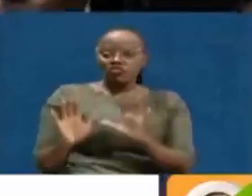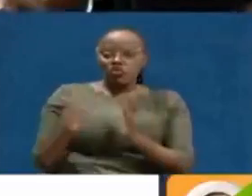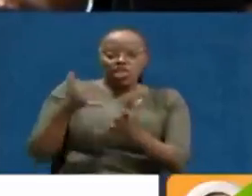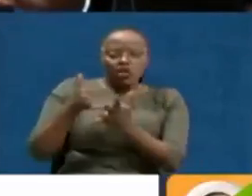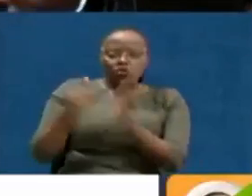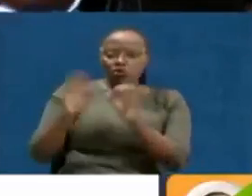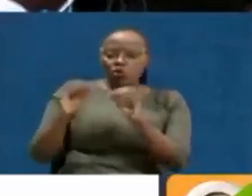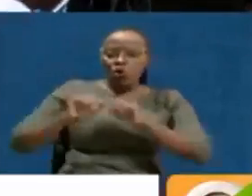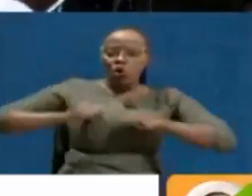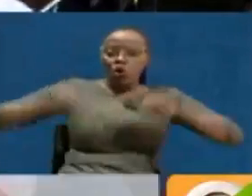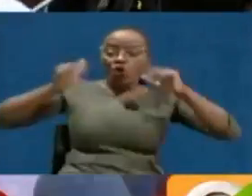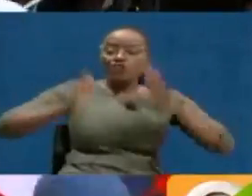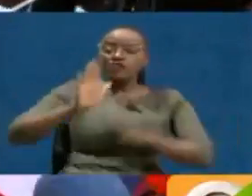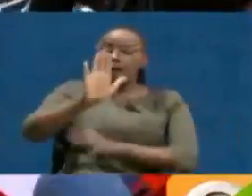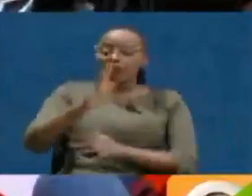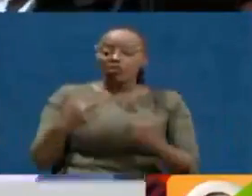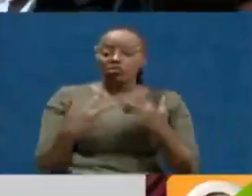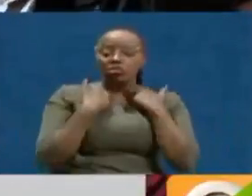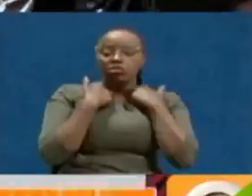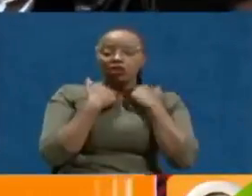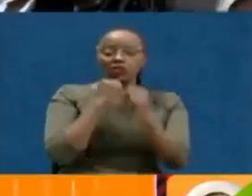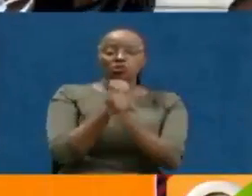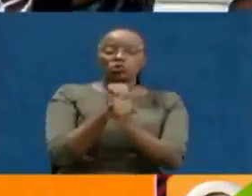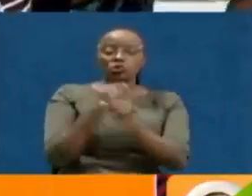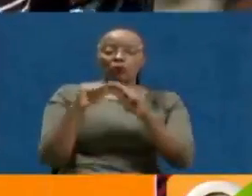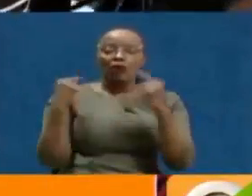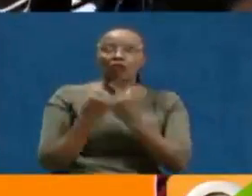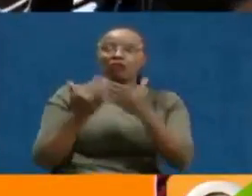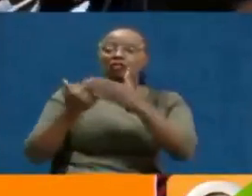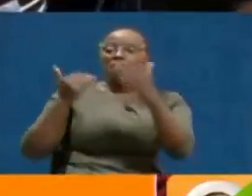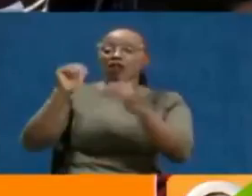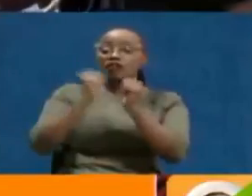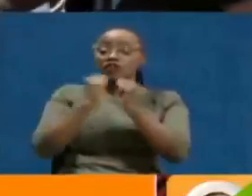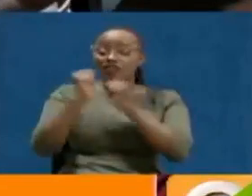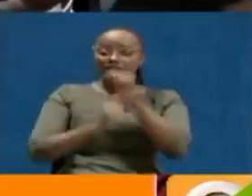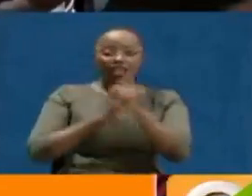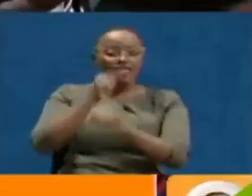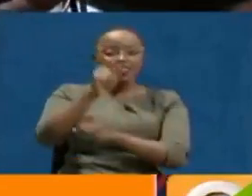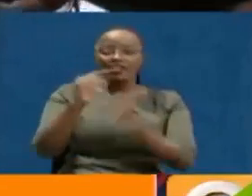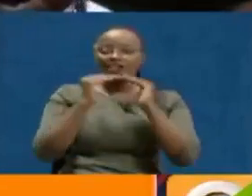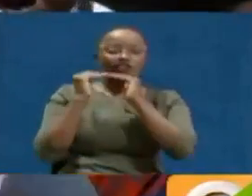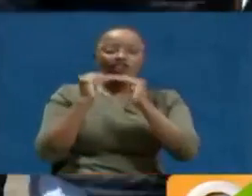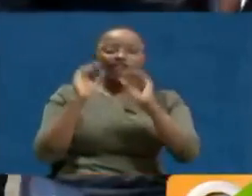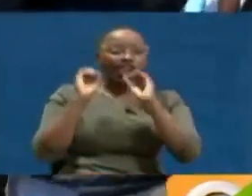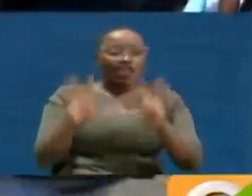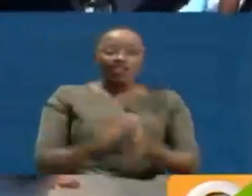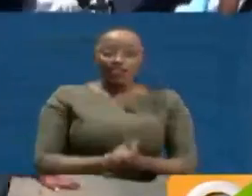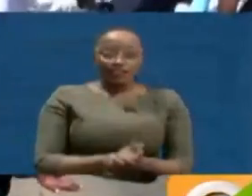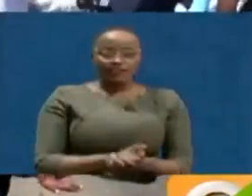as the government stuck in one job group for the last 15 years. That's unfortunate. Very